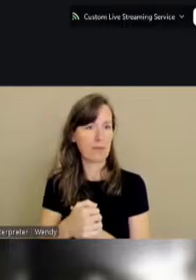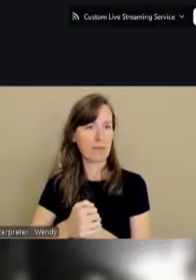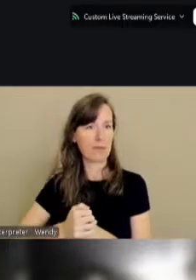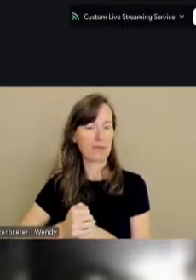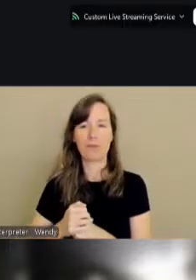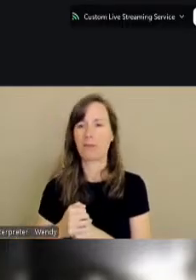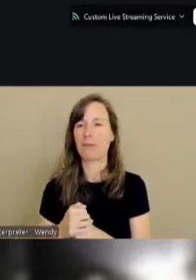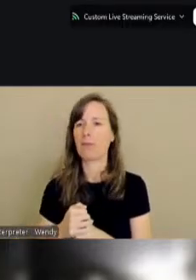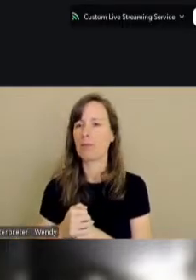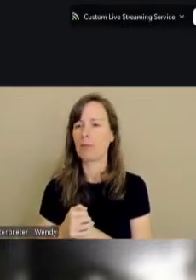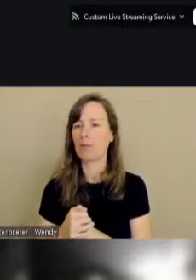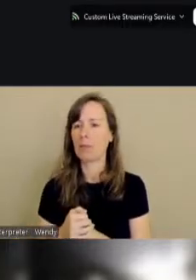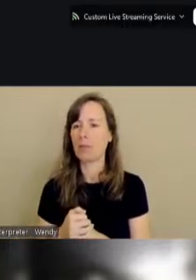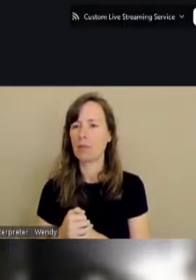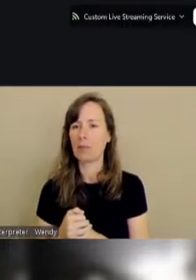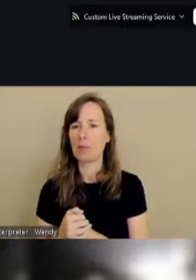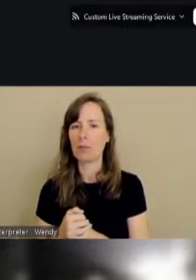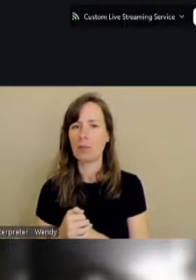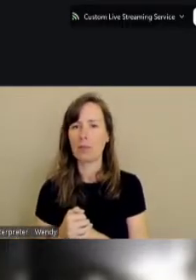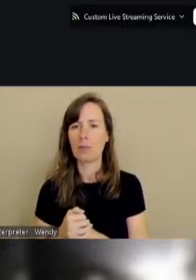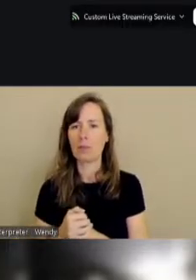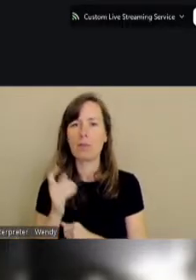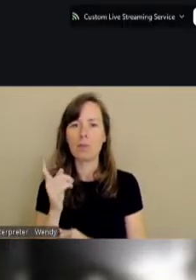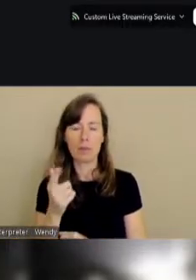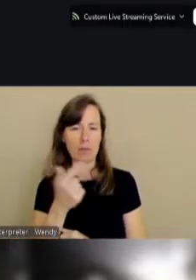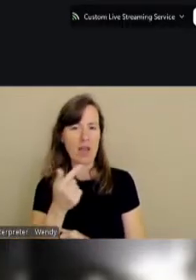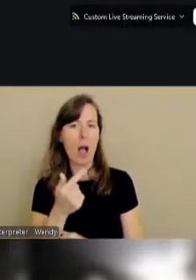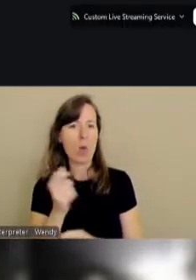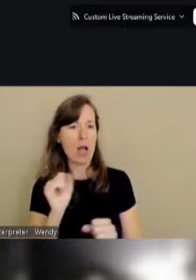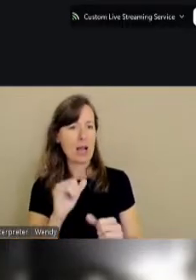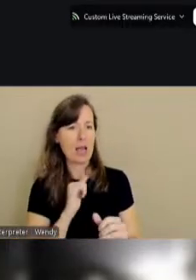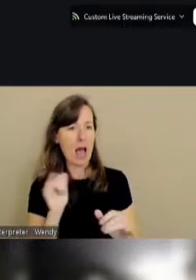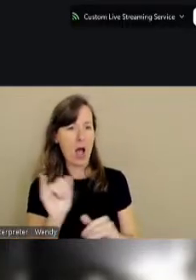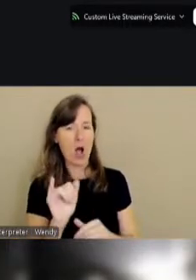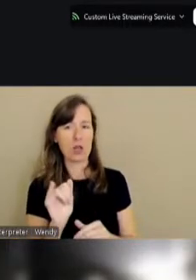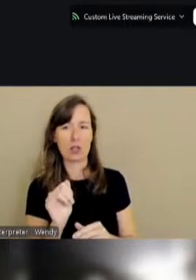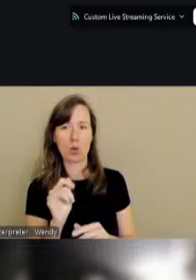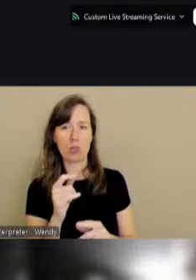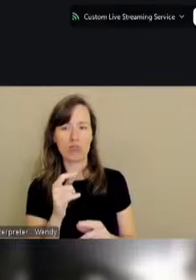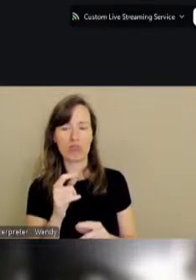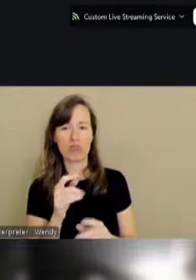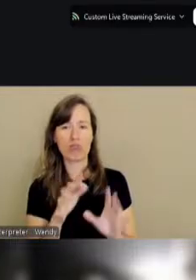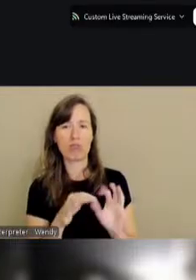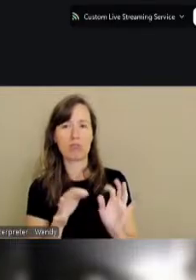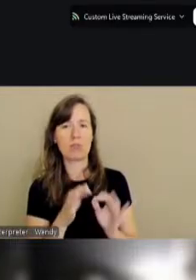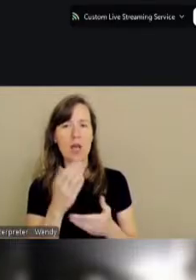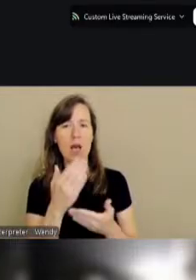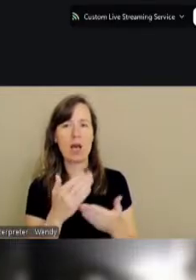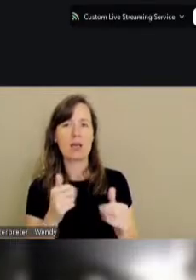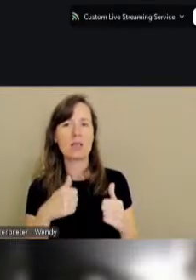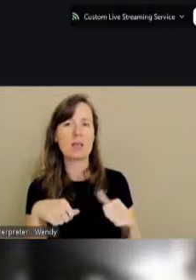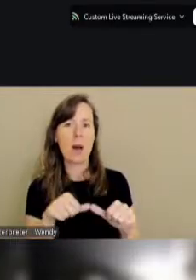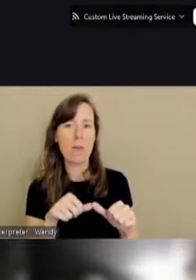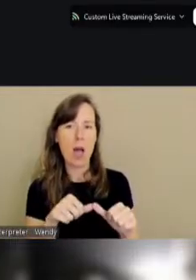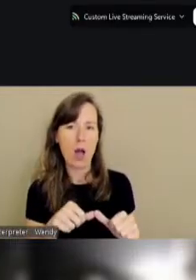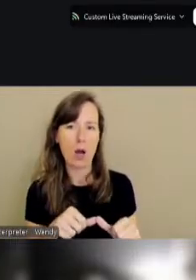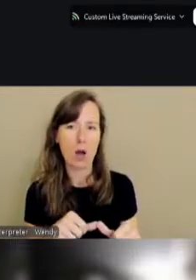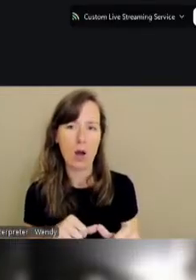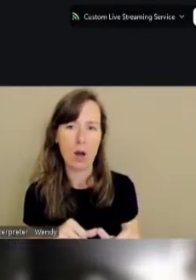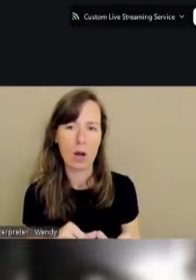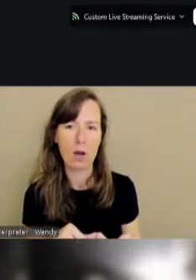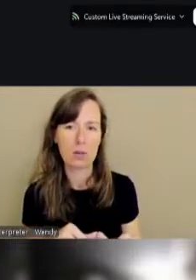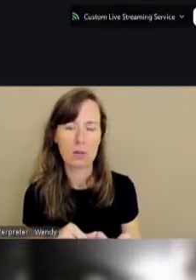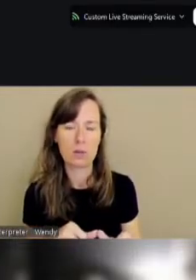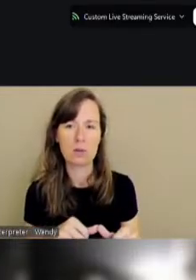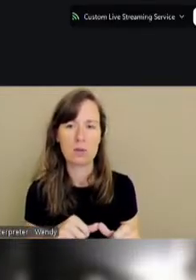same. Can I jump in here as well? Yes. And then two areas where you think, and trust me, I